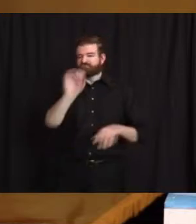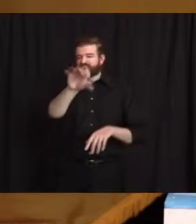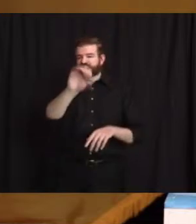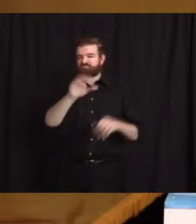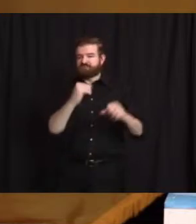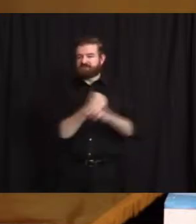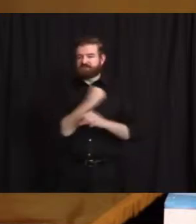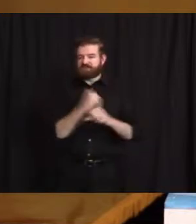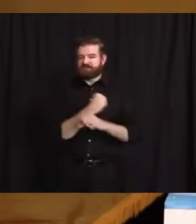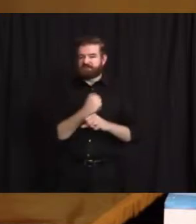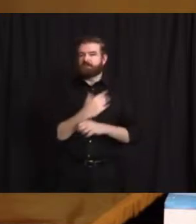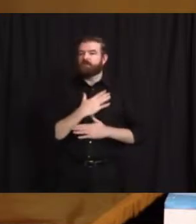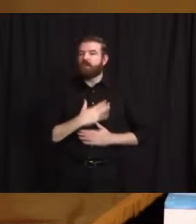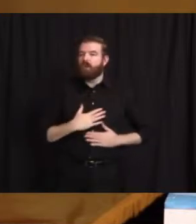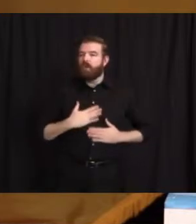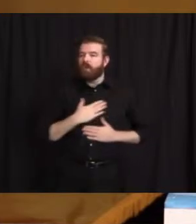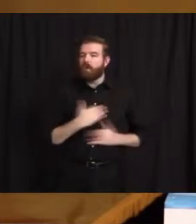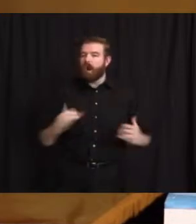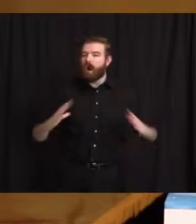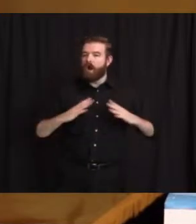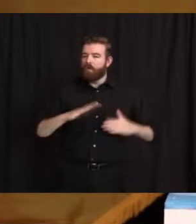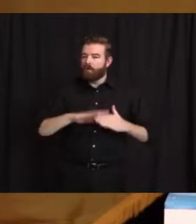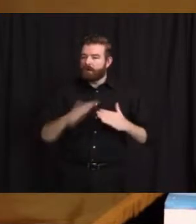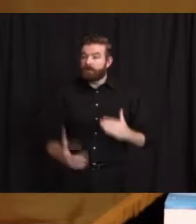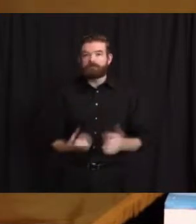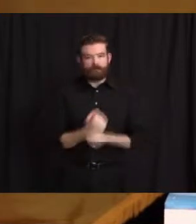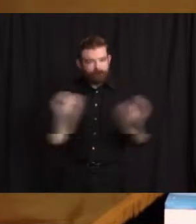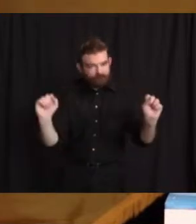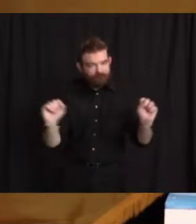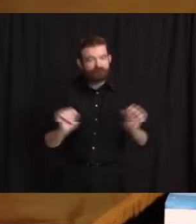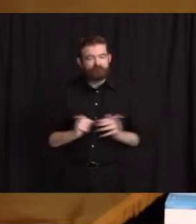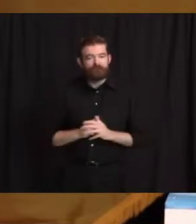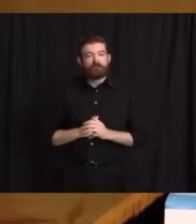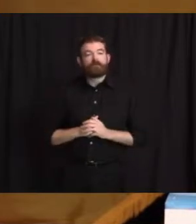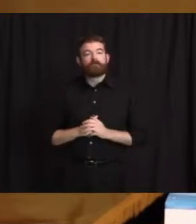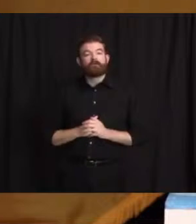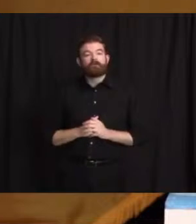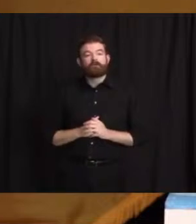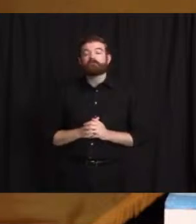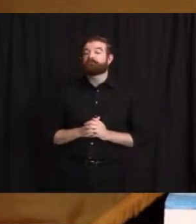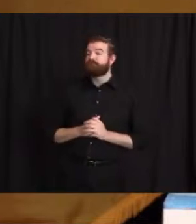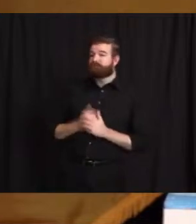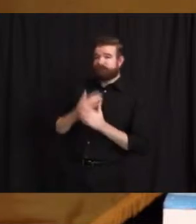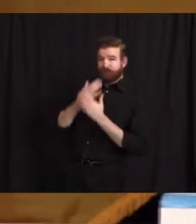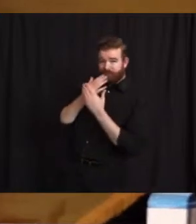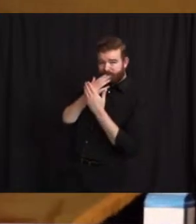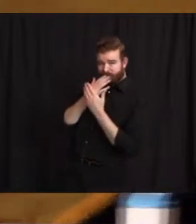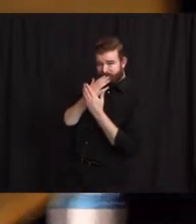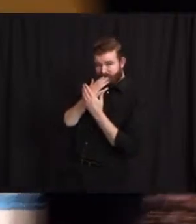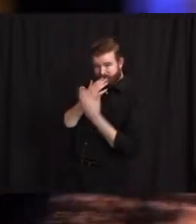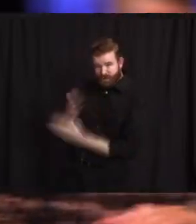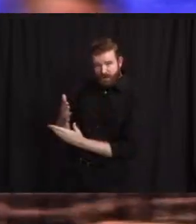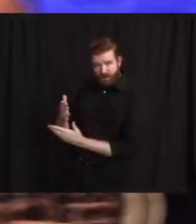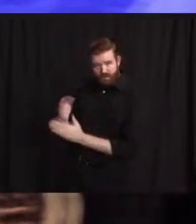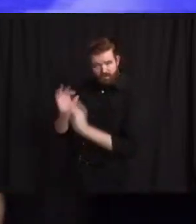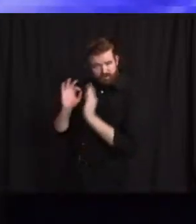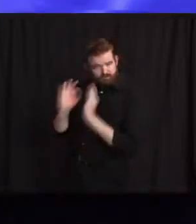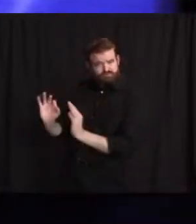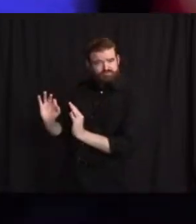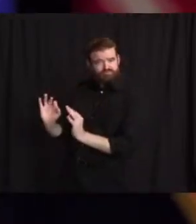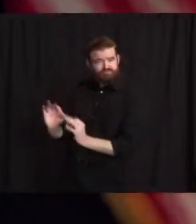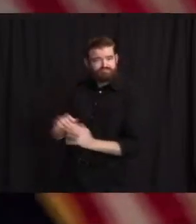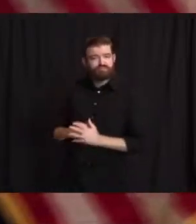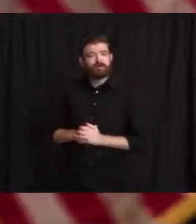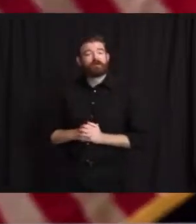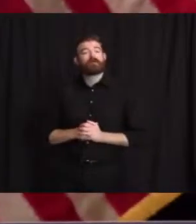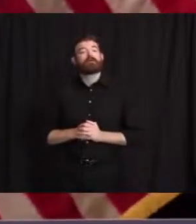holiday weekend safely. Judy, thank you for that and for everything. I mentioned this in passing,